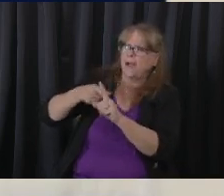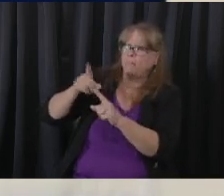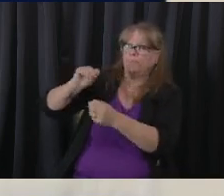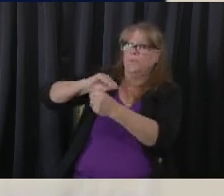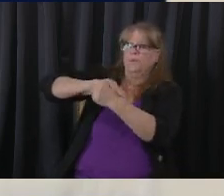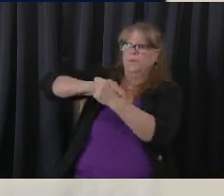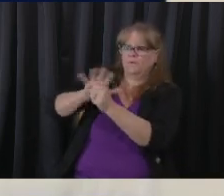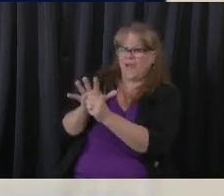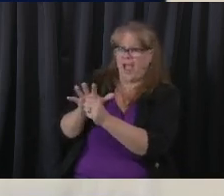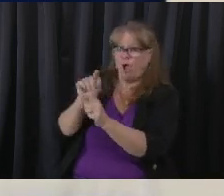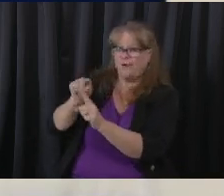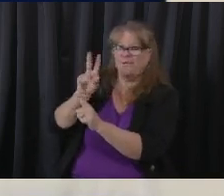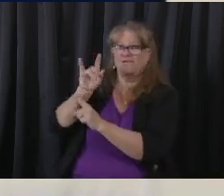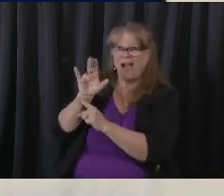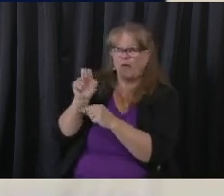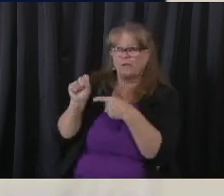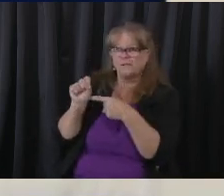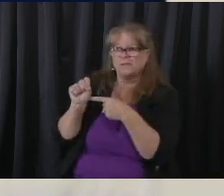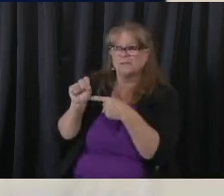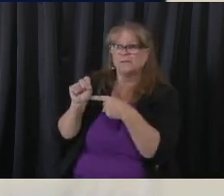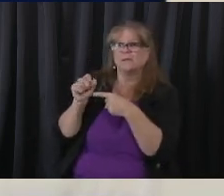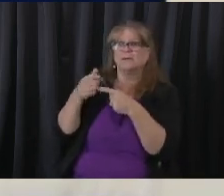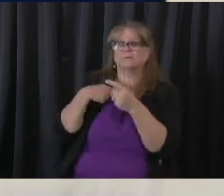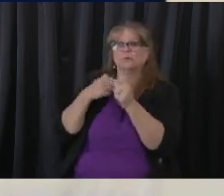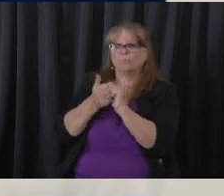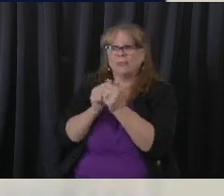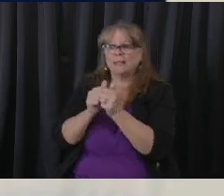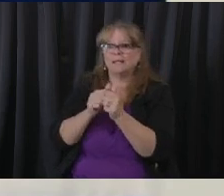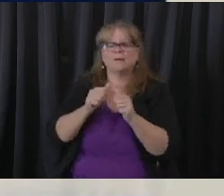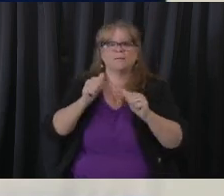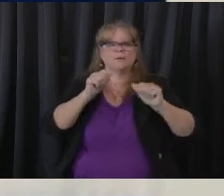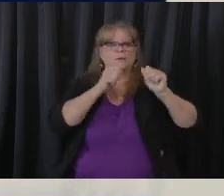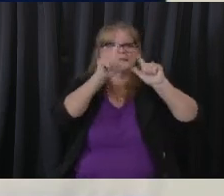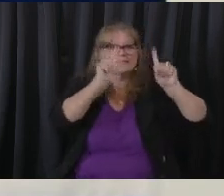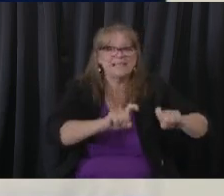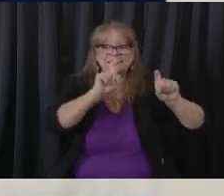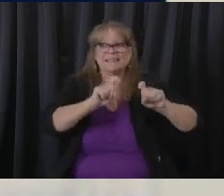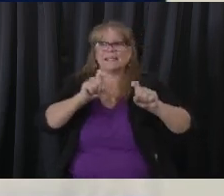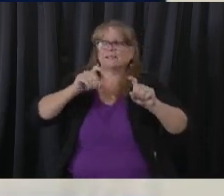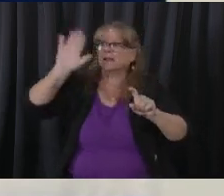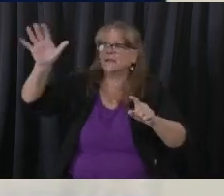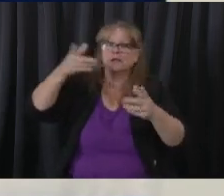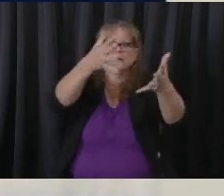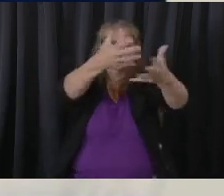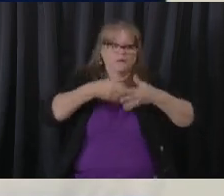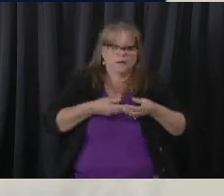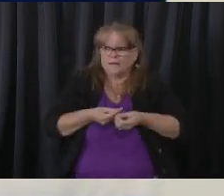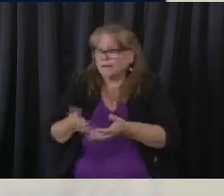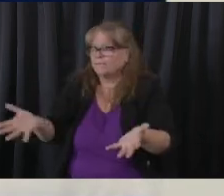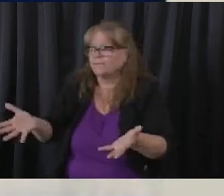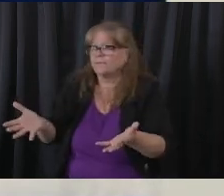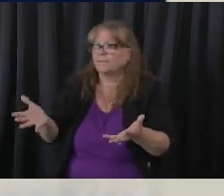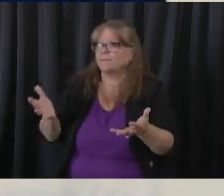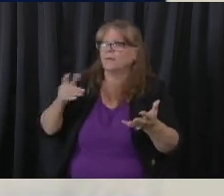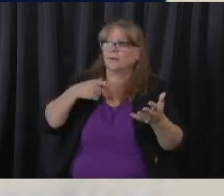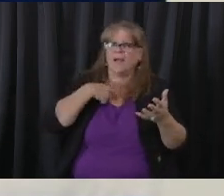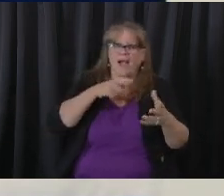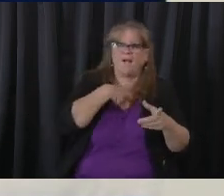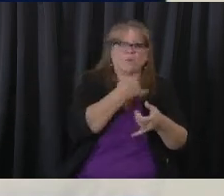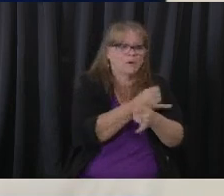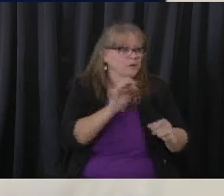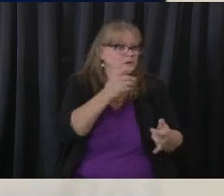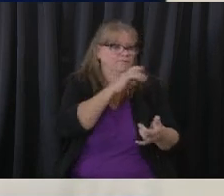testing supplies and strategy, Colorado fending on its own to acquire tests overseas. So now moving on from that, just